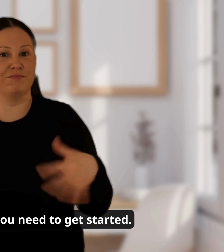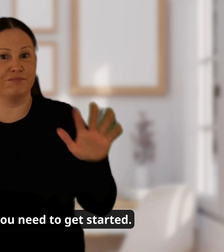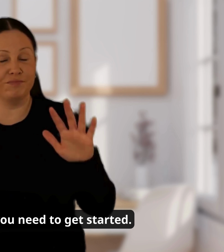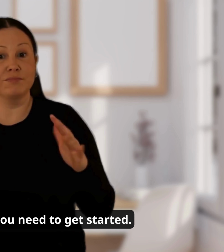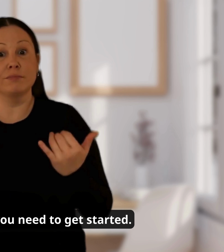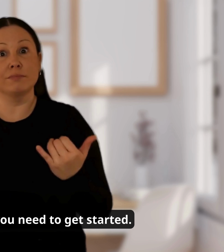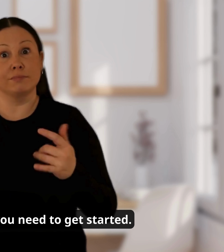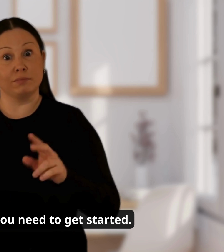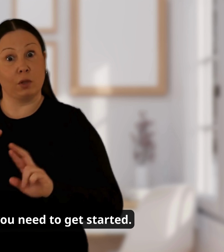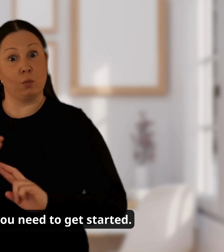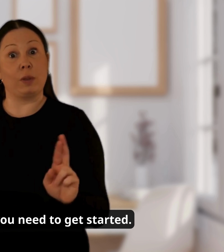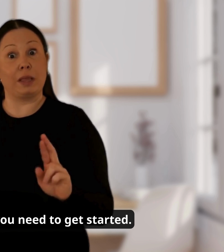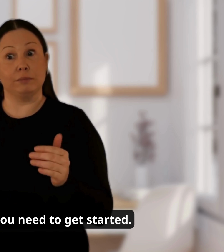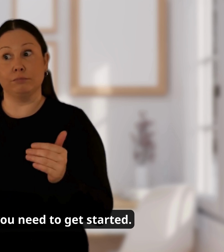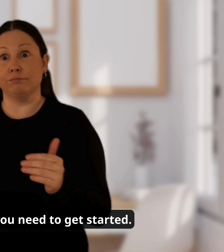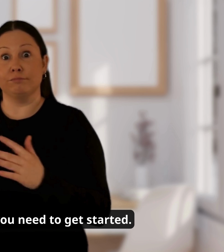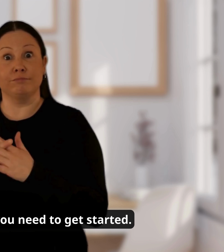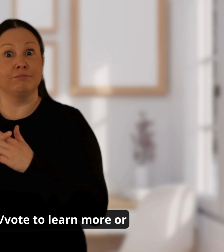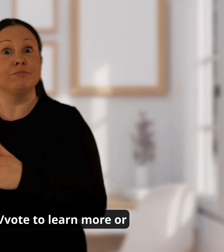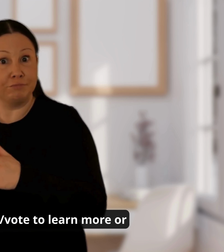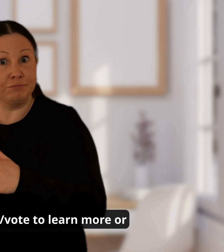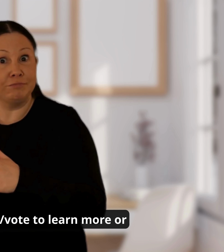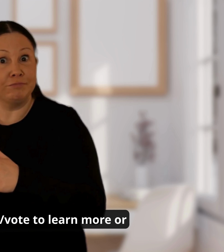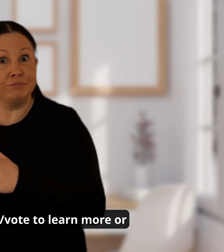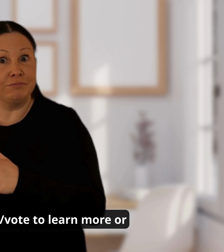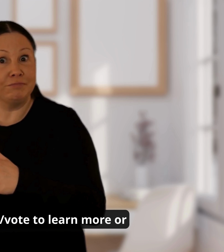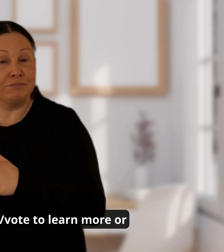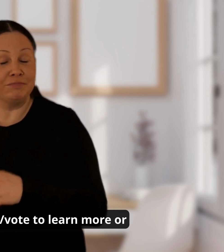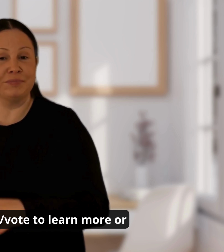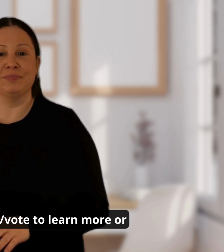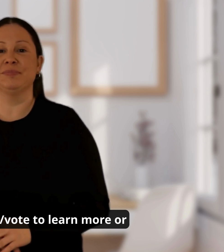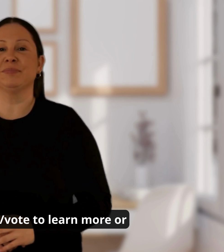That's everything you need to get started. Visit